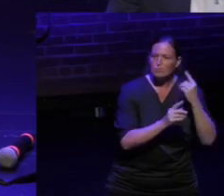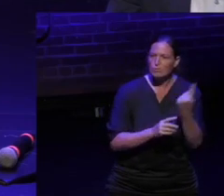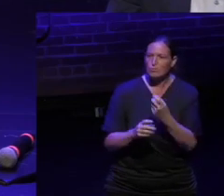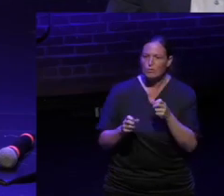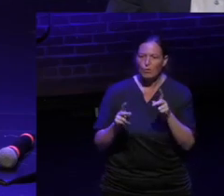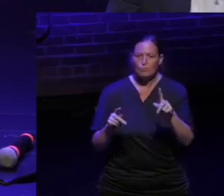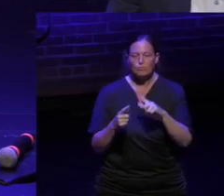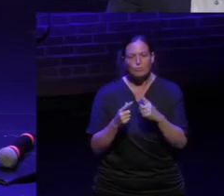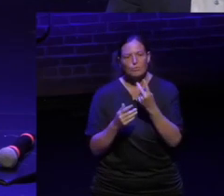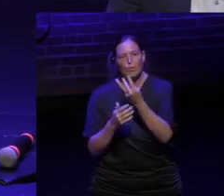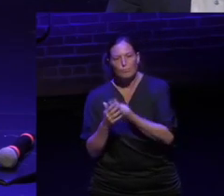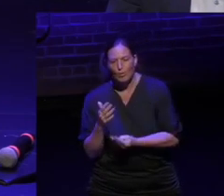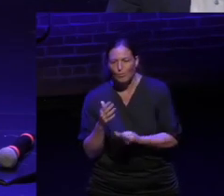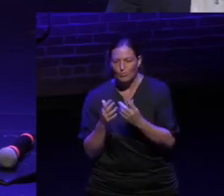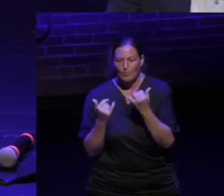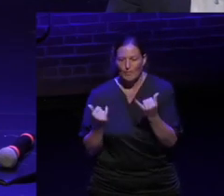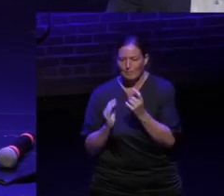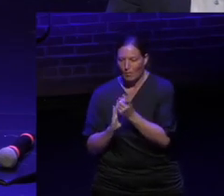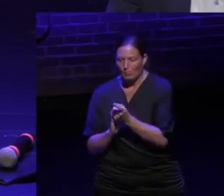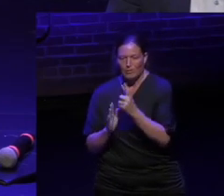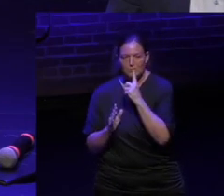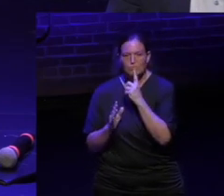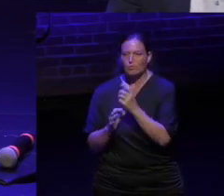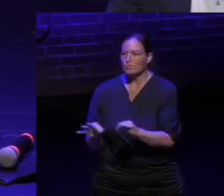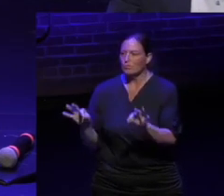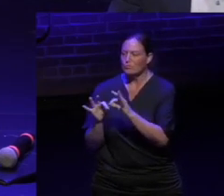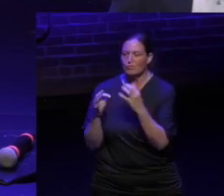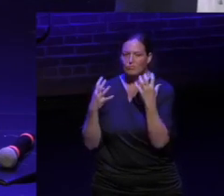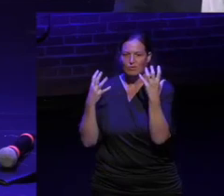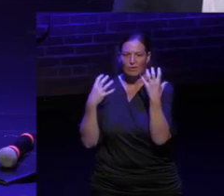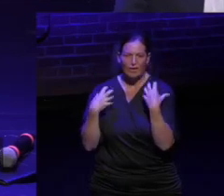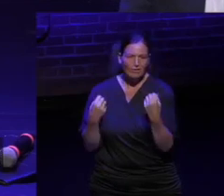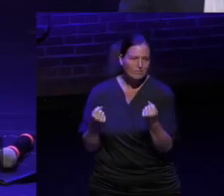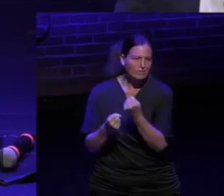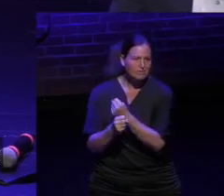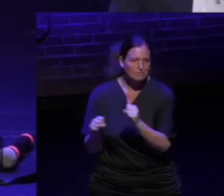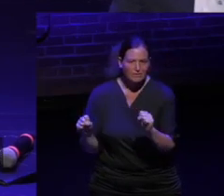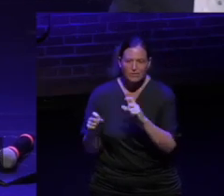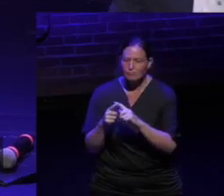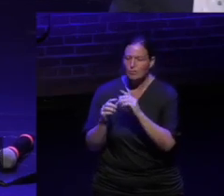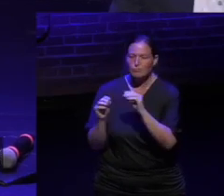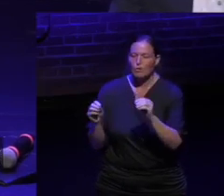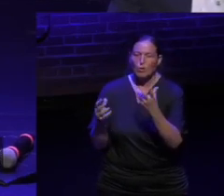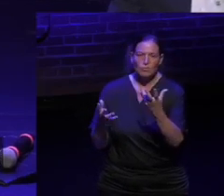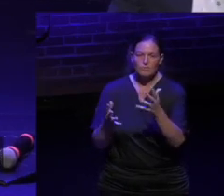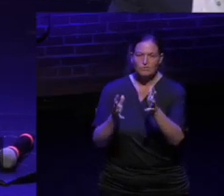do a both and, do what's in the best interest of public health and safety, while also making sure that we aren't leaving anybody,